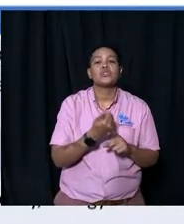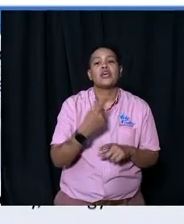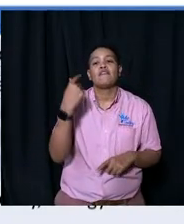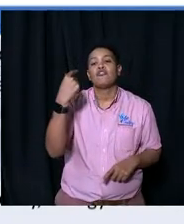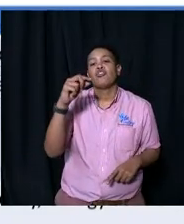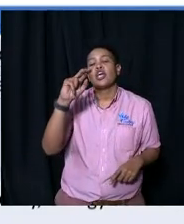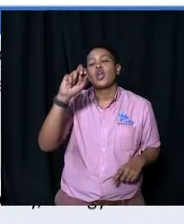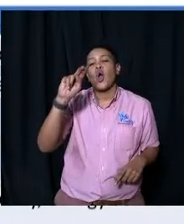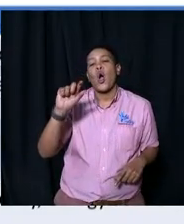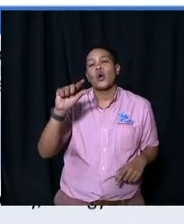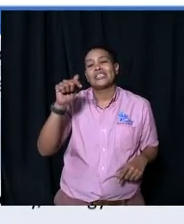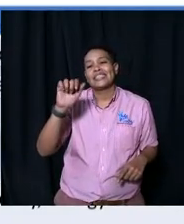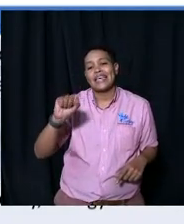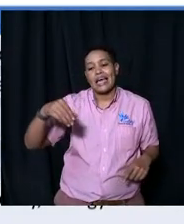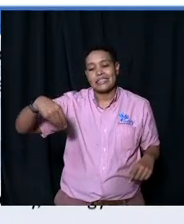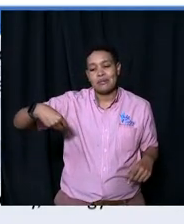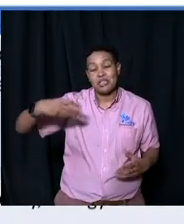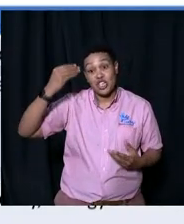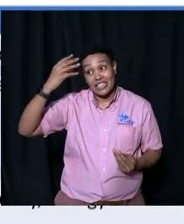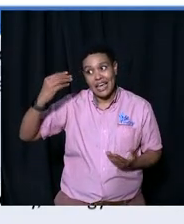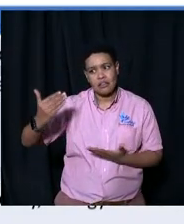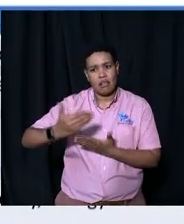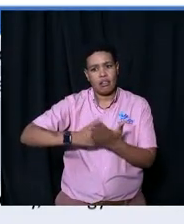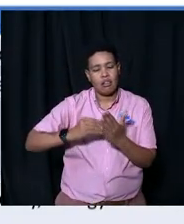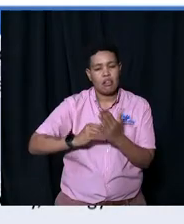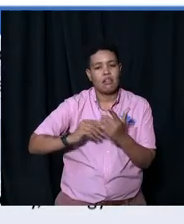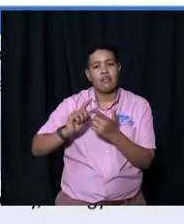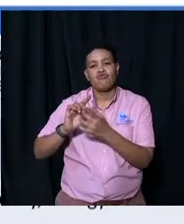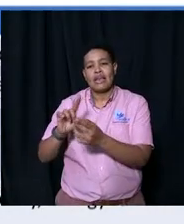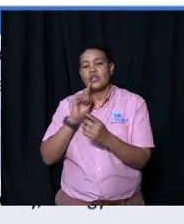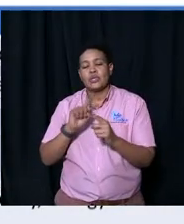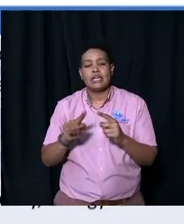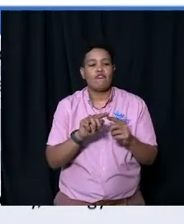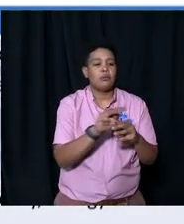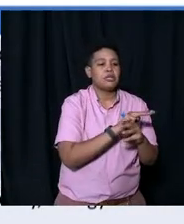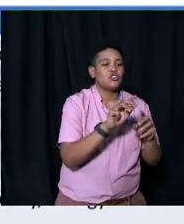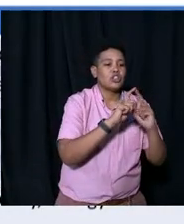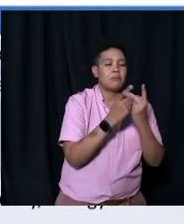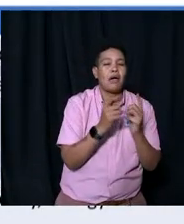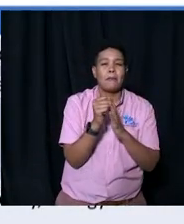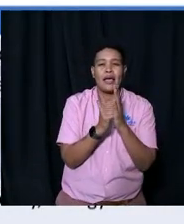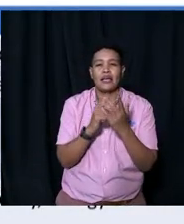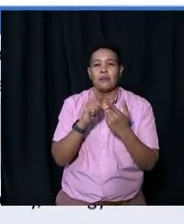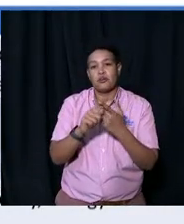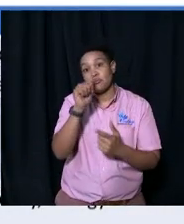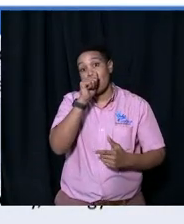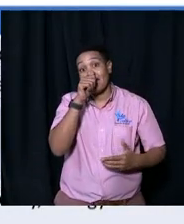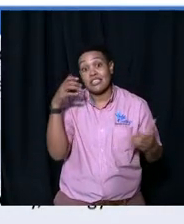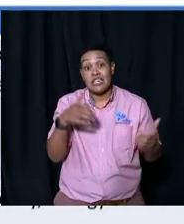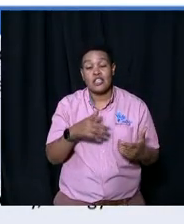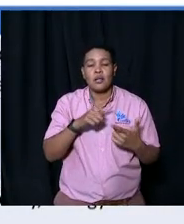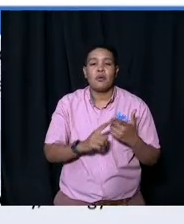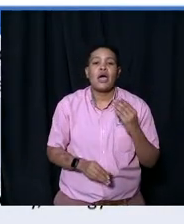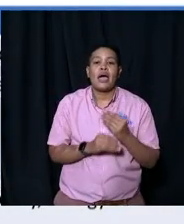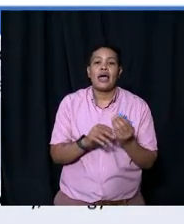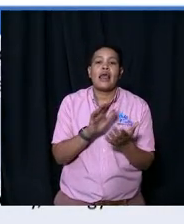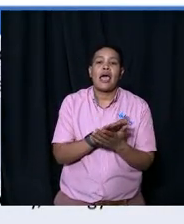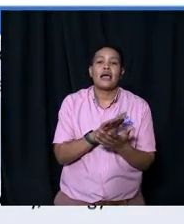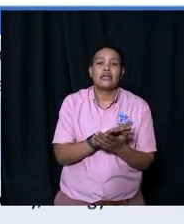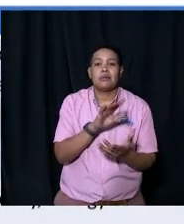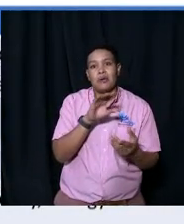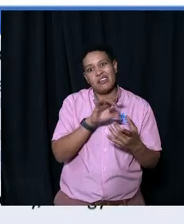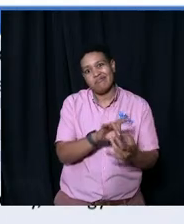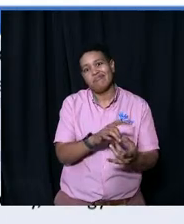greenhouse gas emission data among ministries, departments, and agencies, the private sector, and academia in